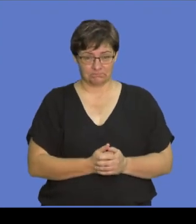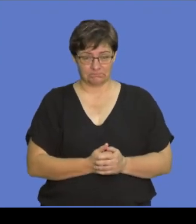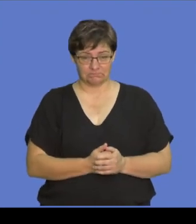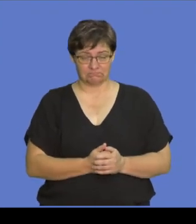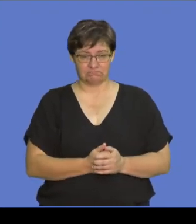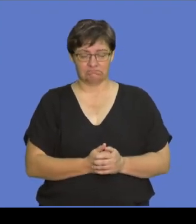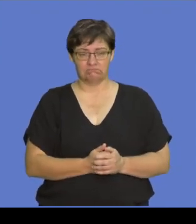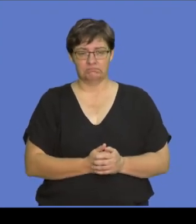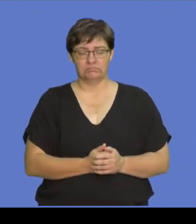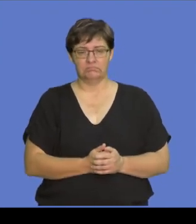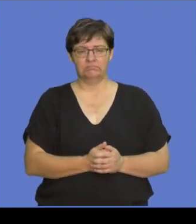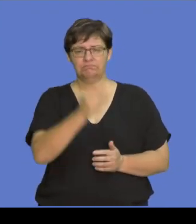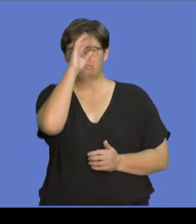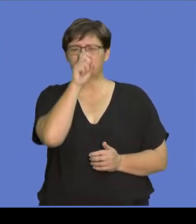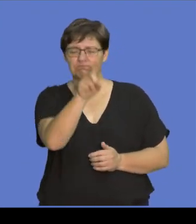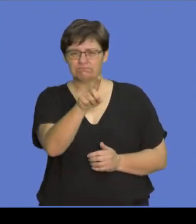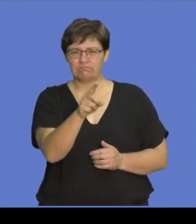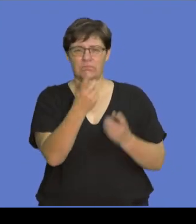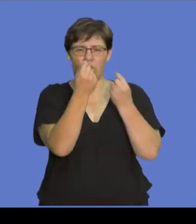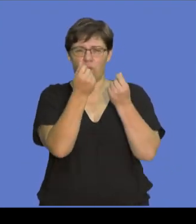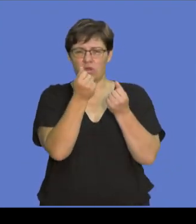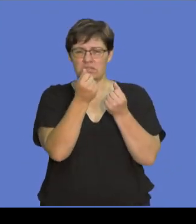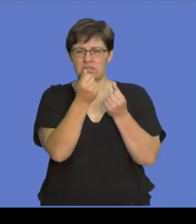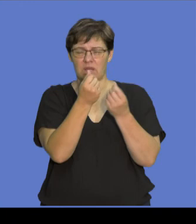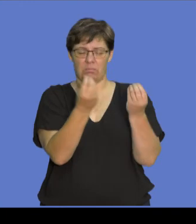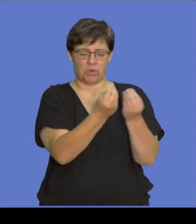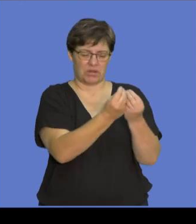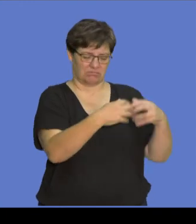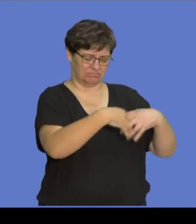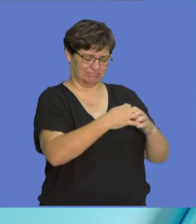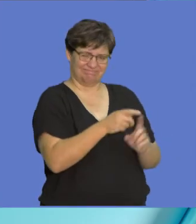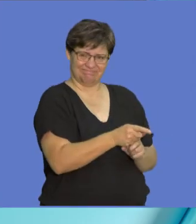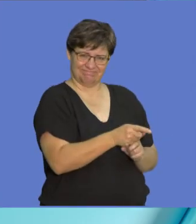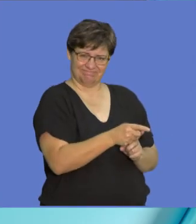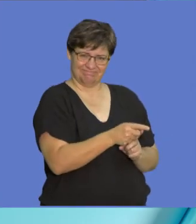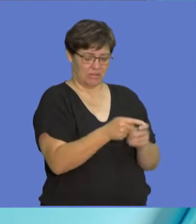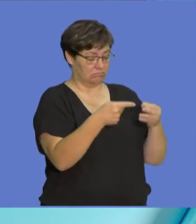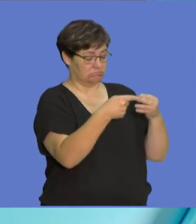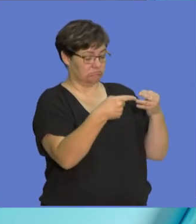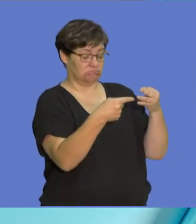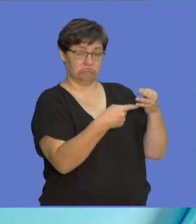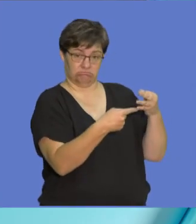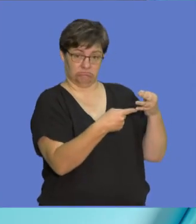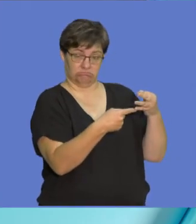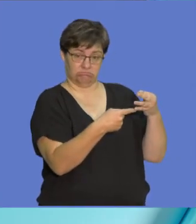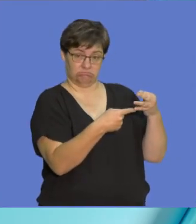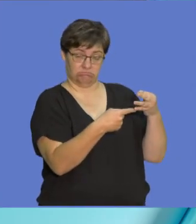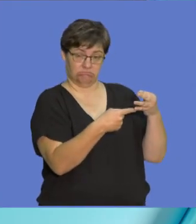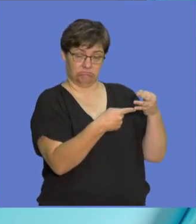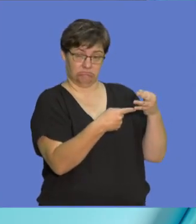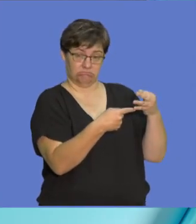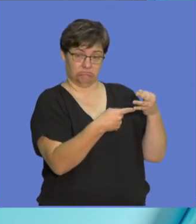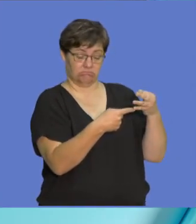Remember when we talked about the costs that go into making a product? We said the three components that you will concentrate